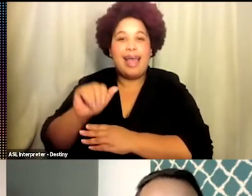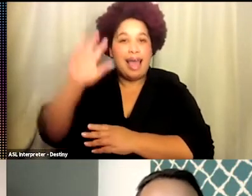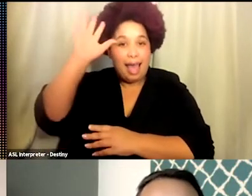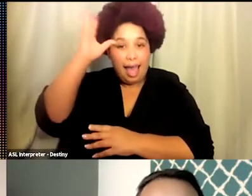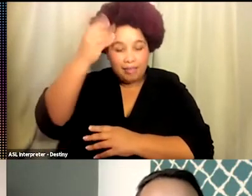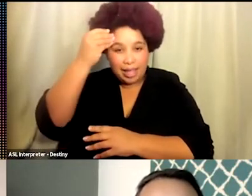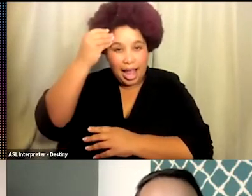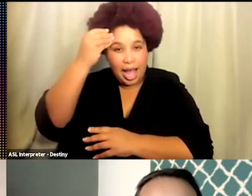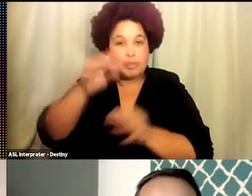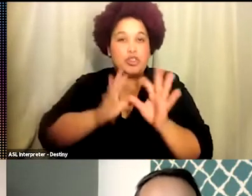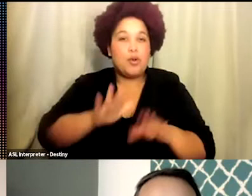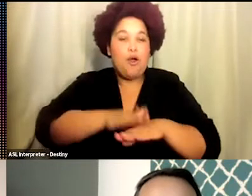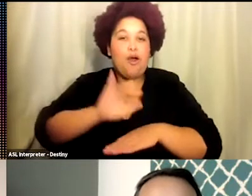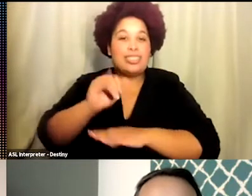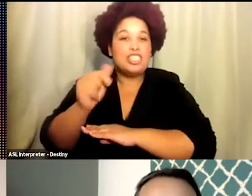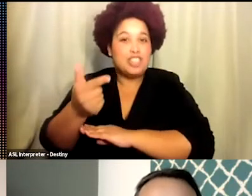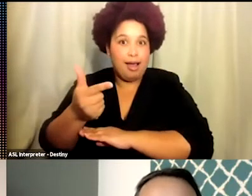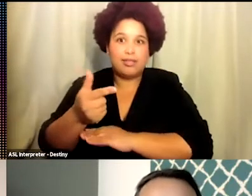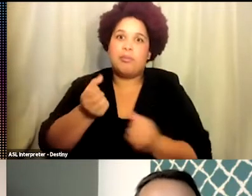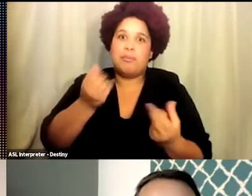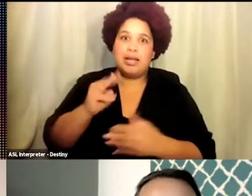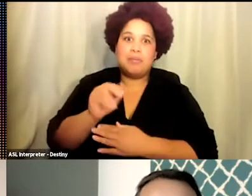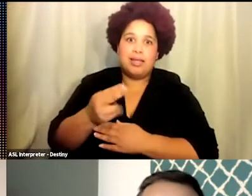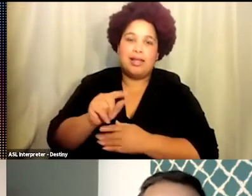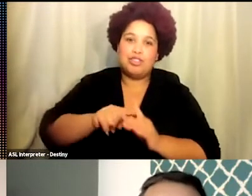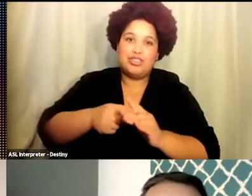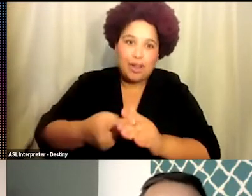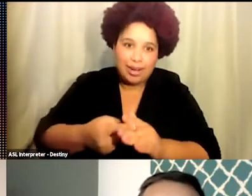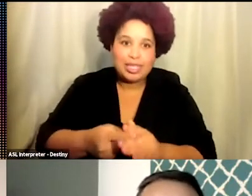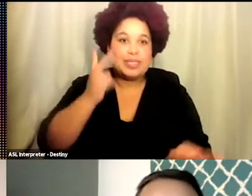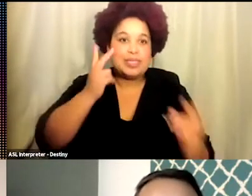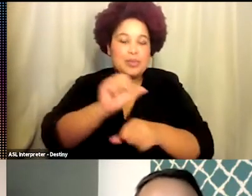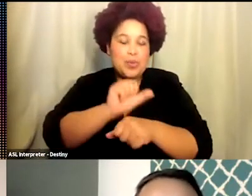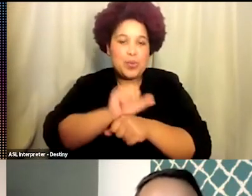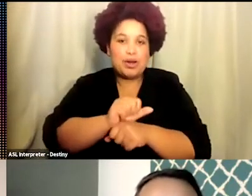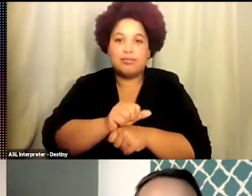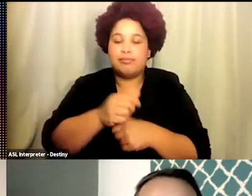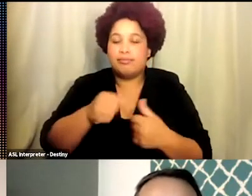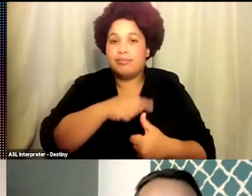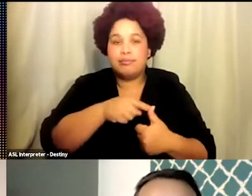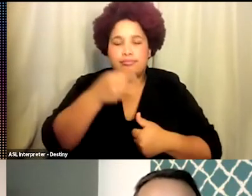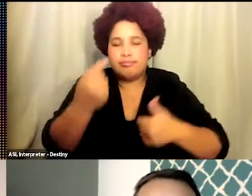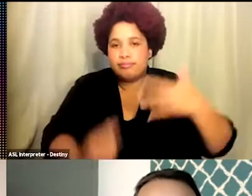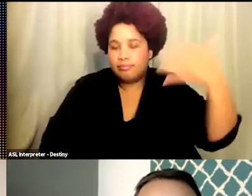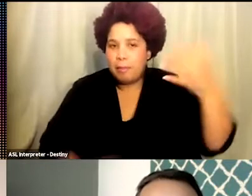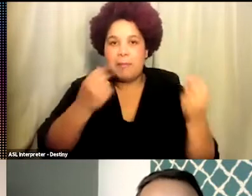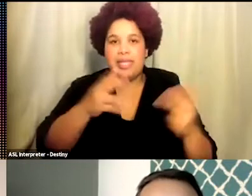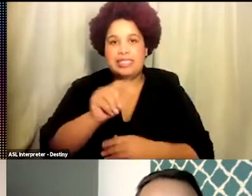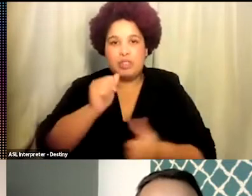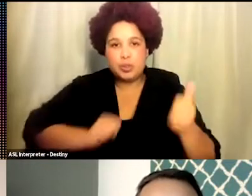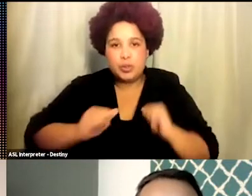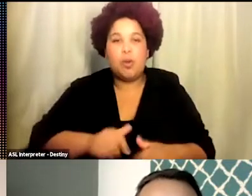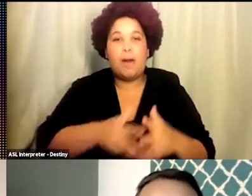which was the starting point for many MENA actors at the time. You can see his work on, like I said, numerous television shows,